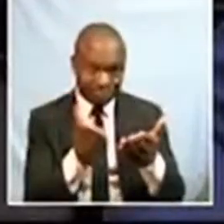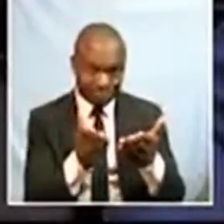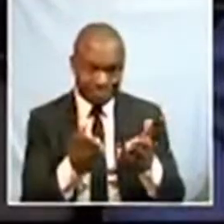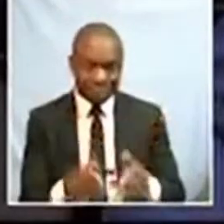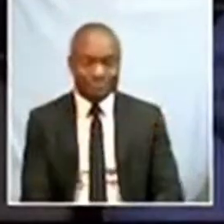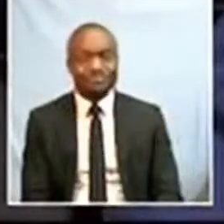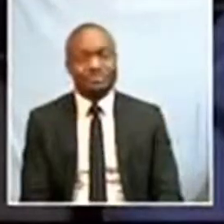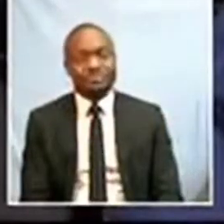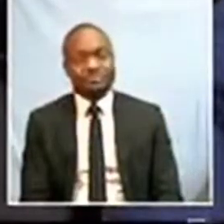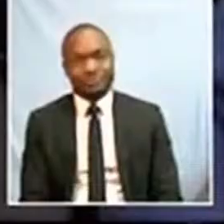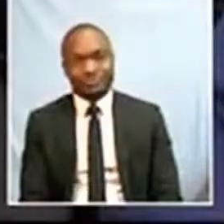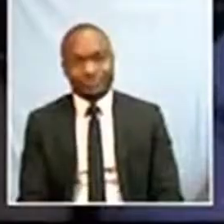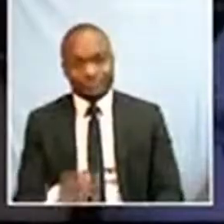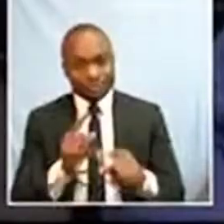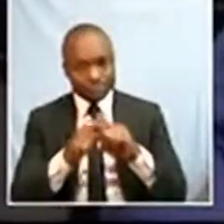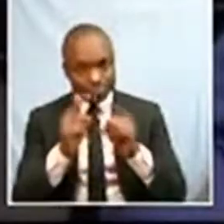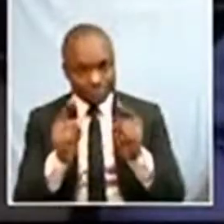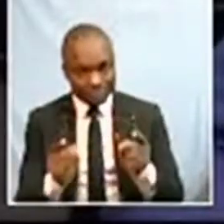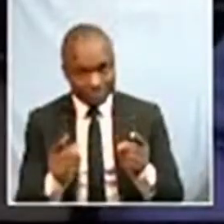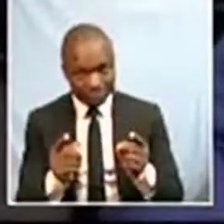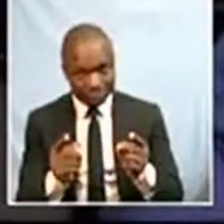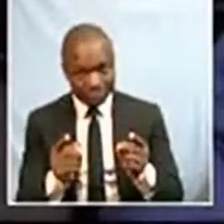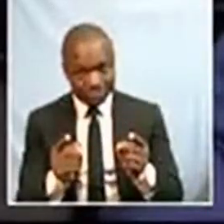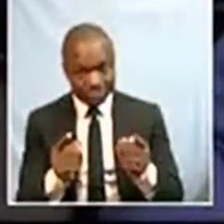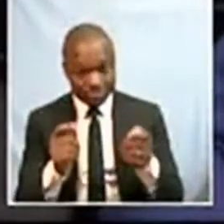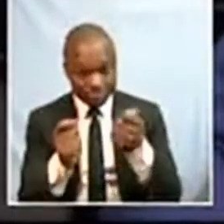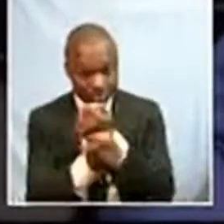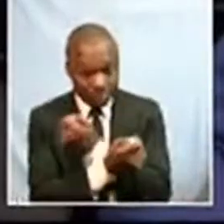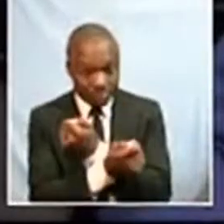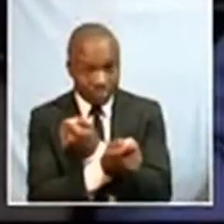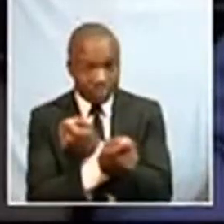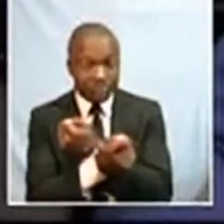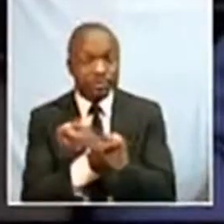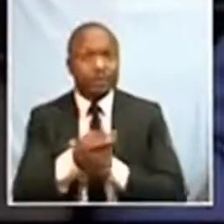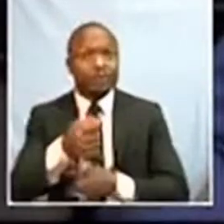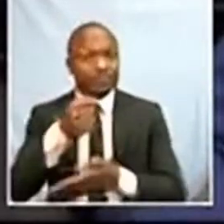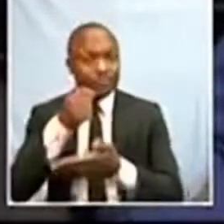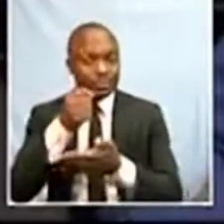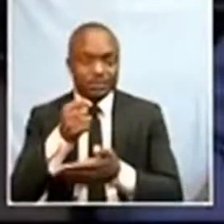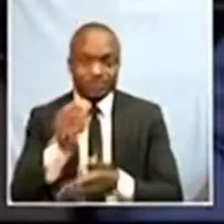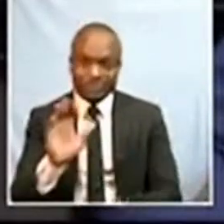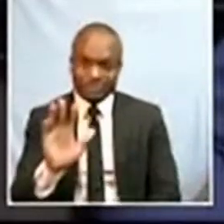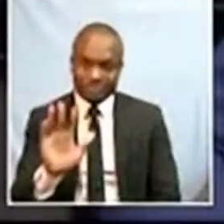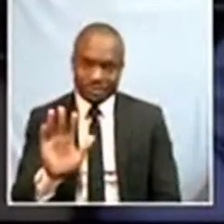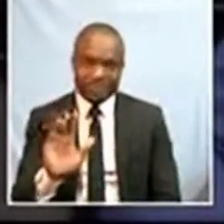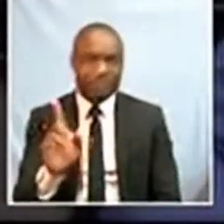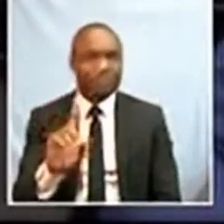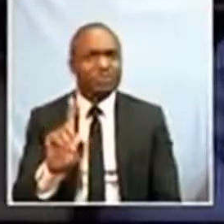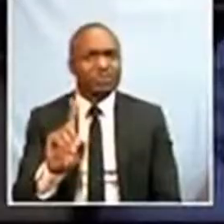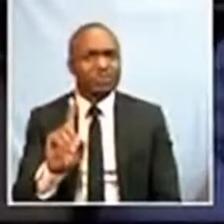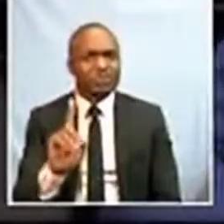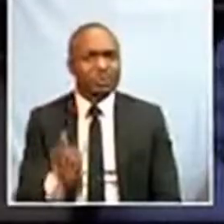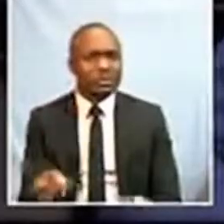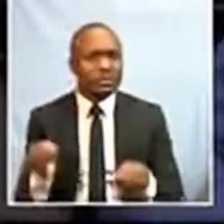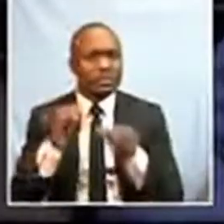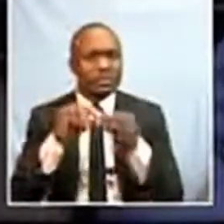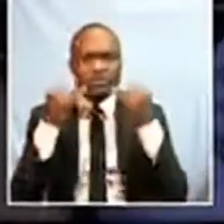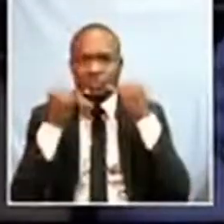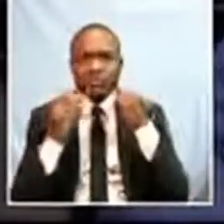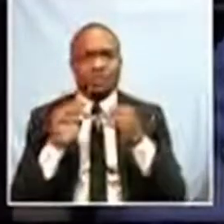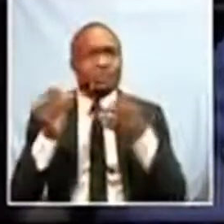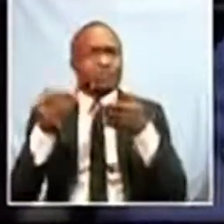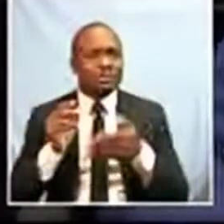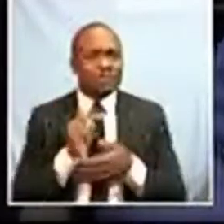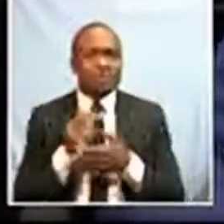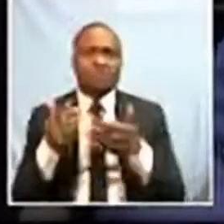submitted. But the revaluated cost. Where is the addendum now? You're giving us a new